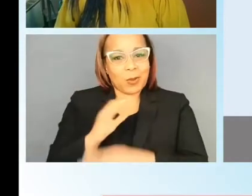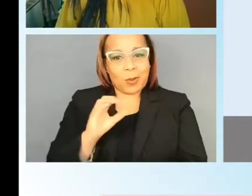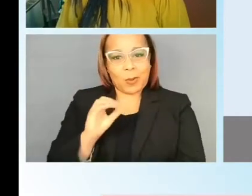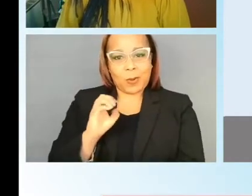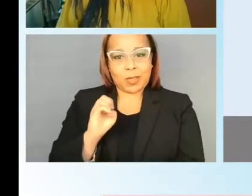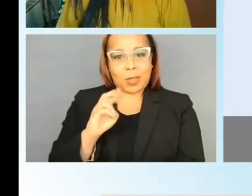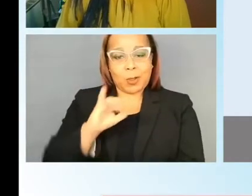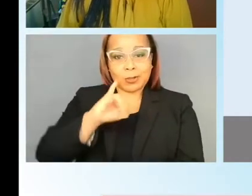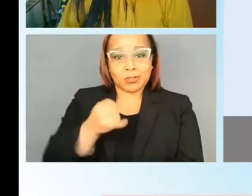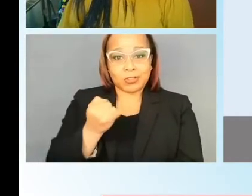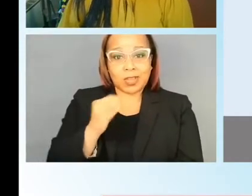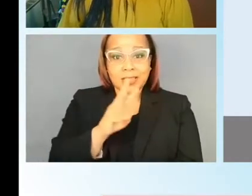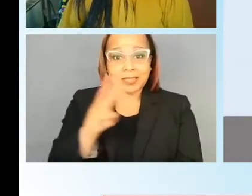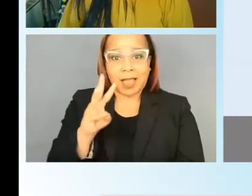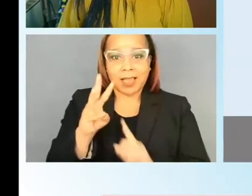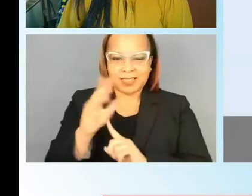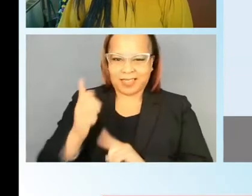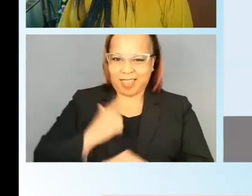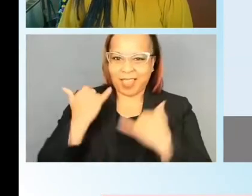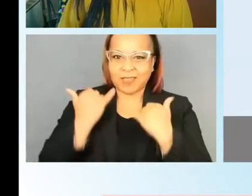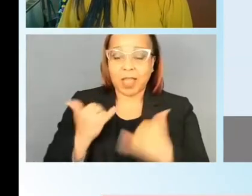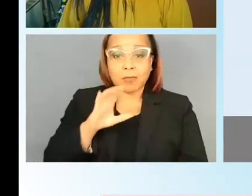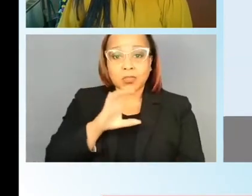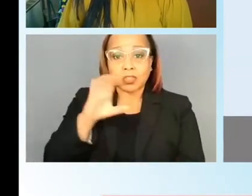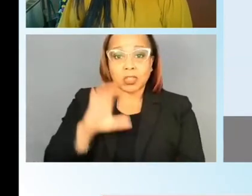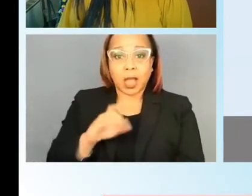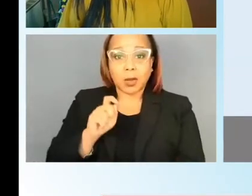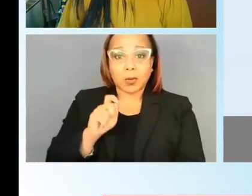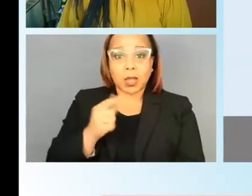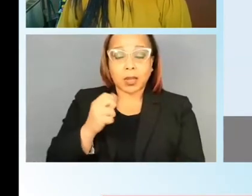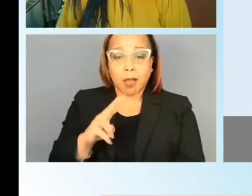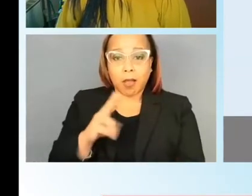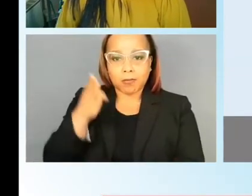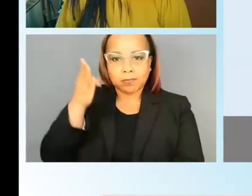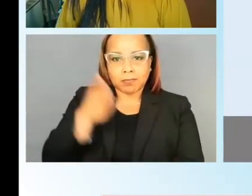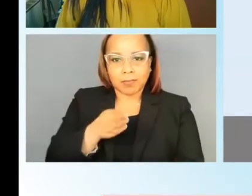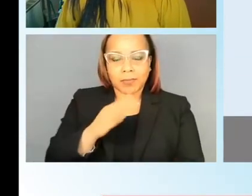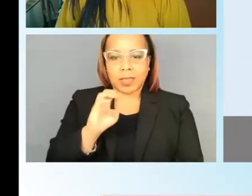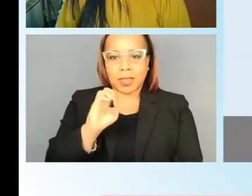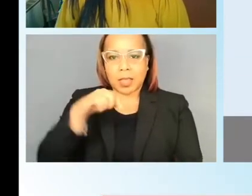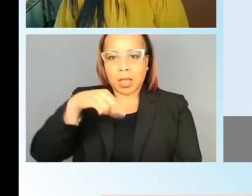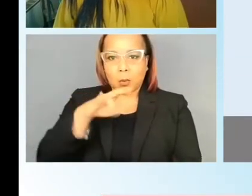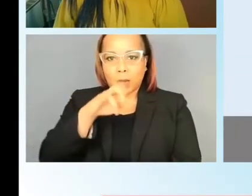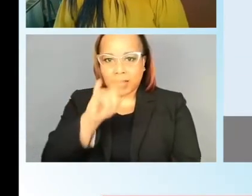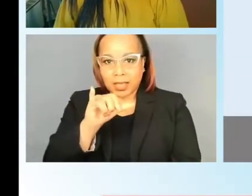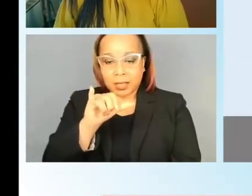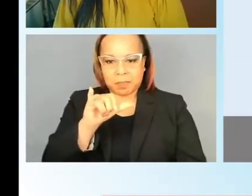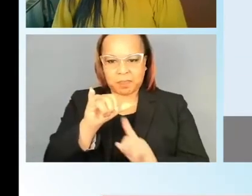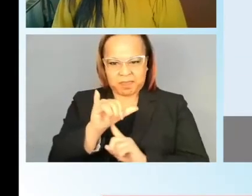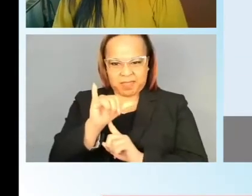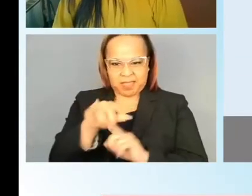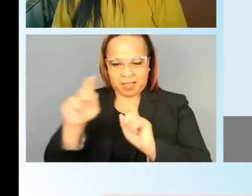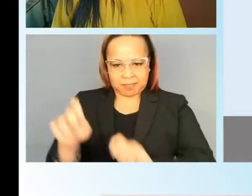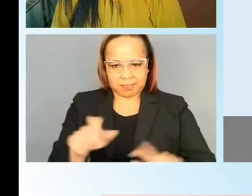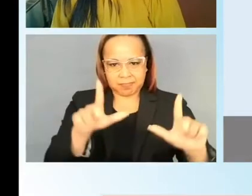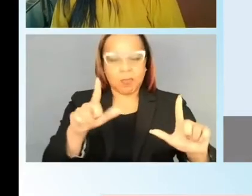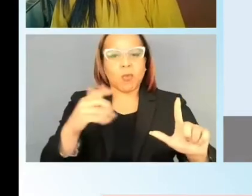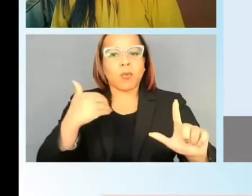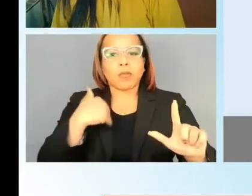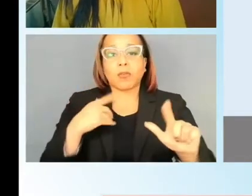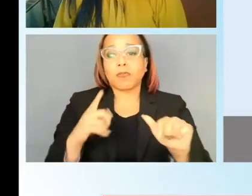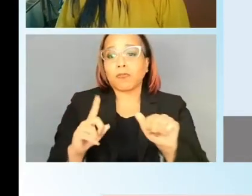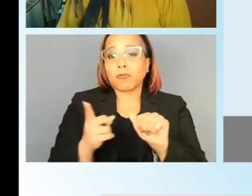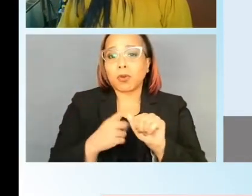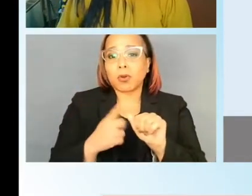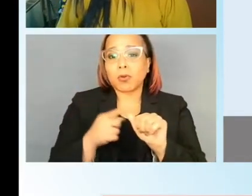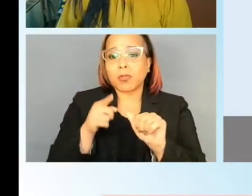is live. You can find it at chicago.gov/equity. And on it, we have the first phase of our